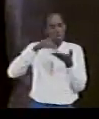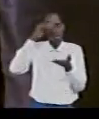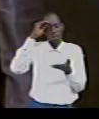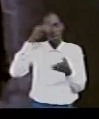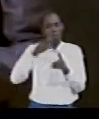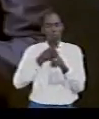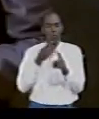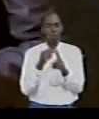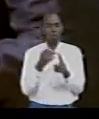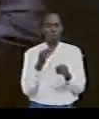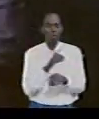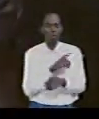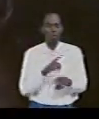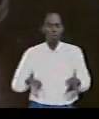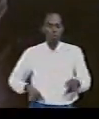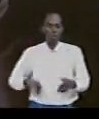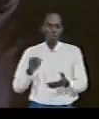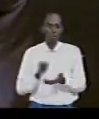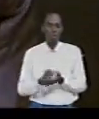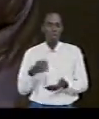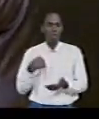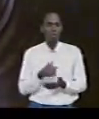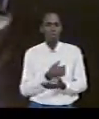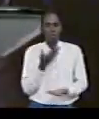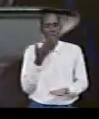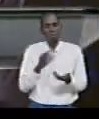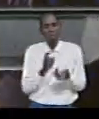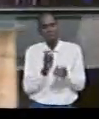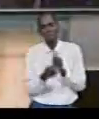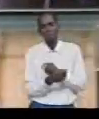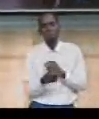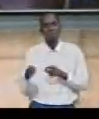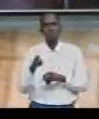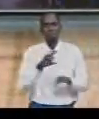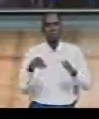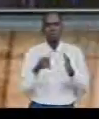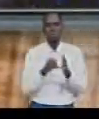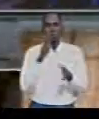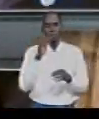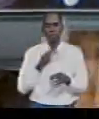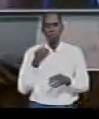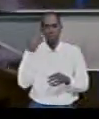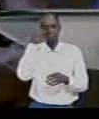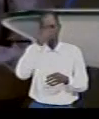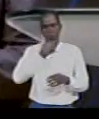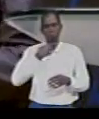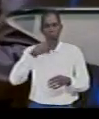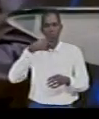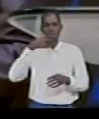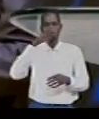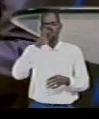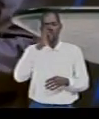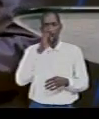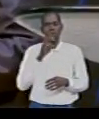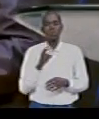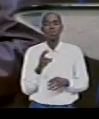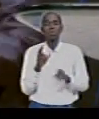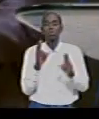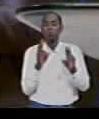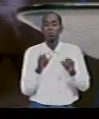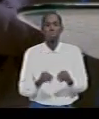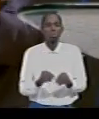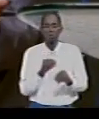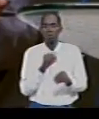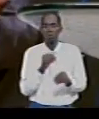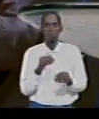might change. They did it by frowning, we said no. Then they turned. They did it by smiling,